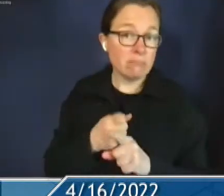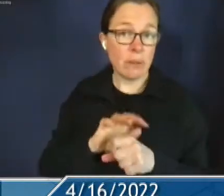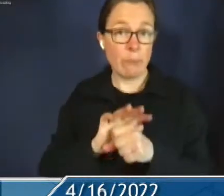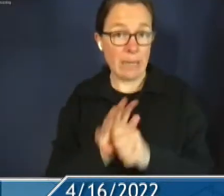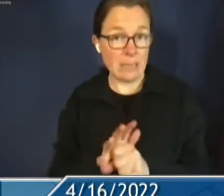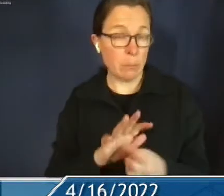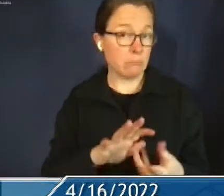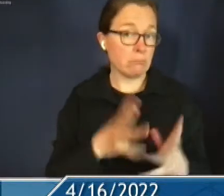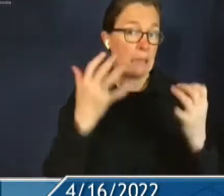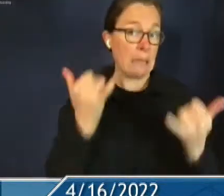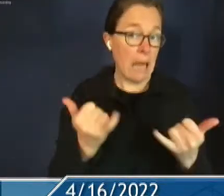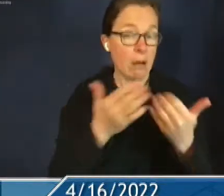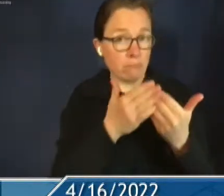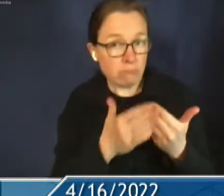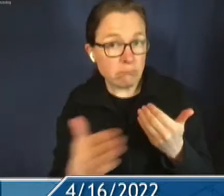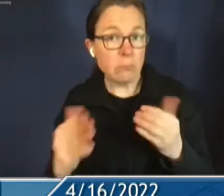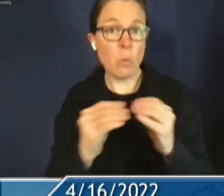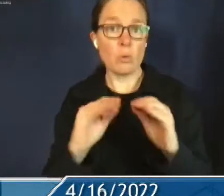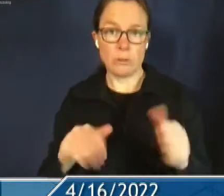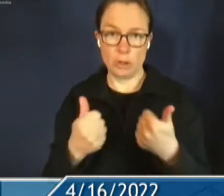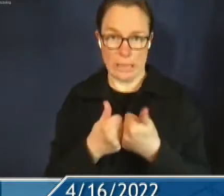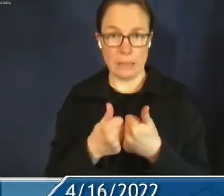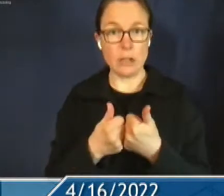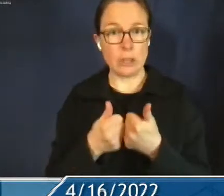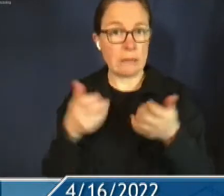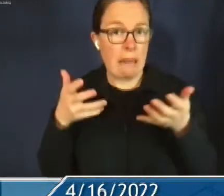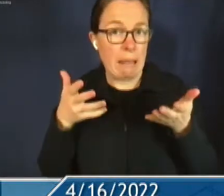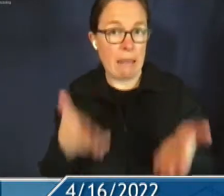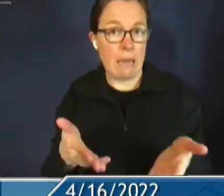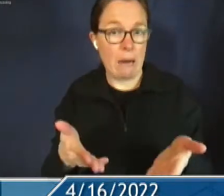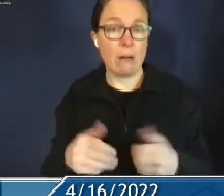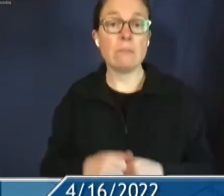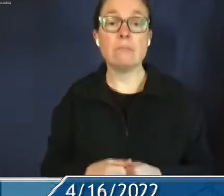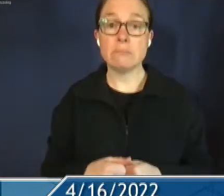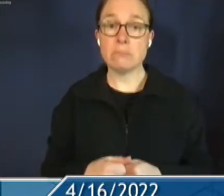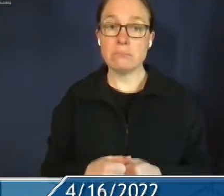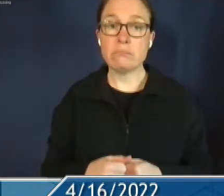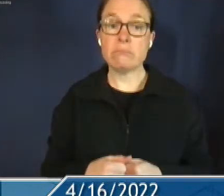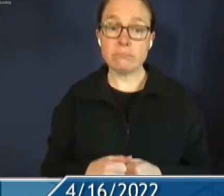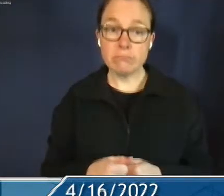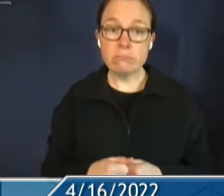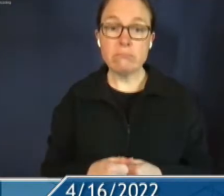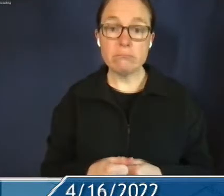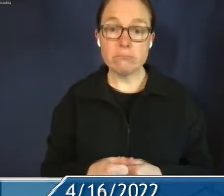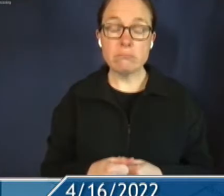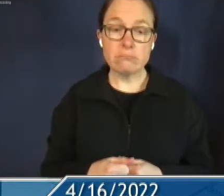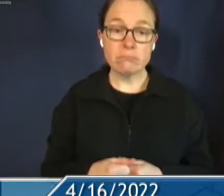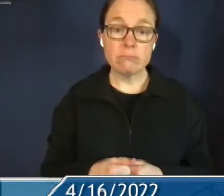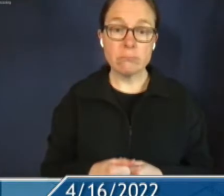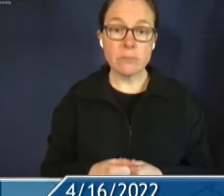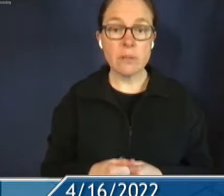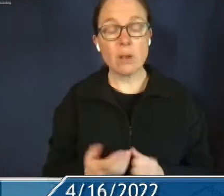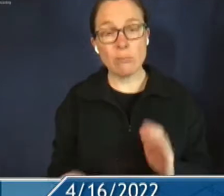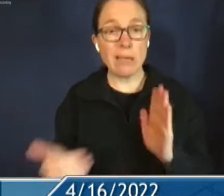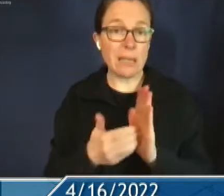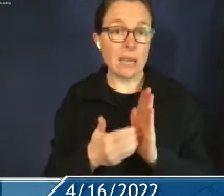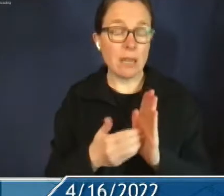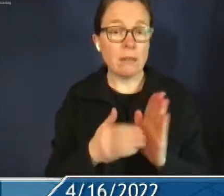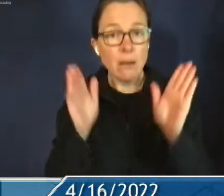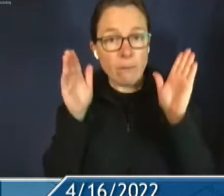still our big challenges remain, and our priorities then also remain on houselessness and